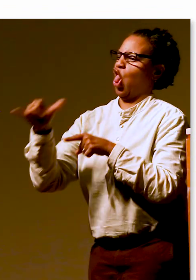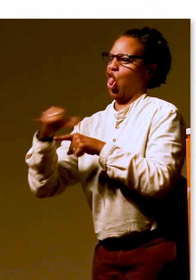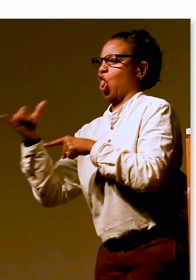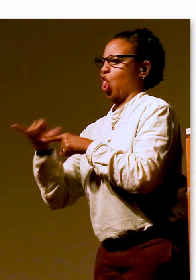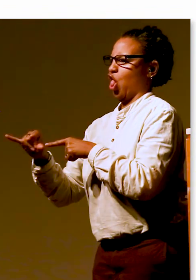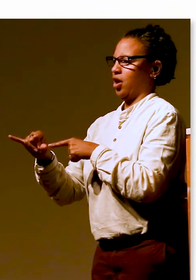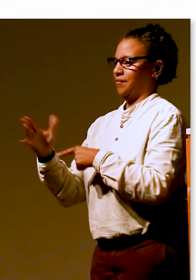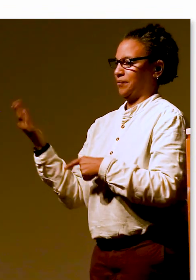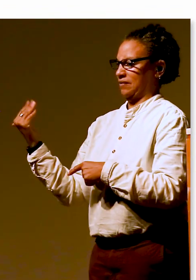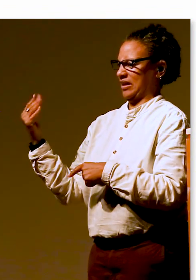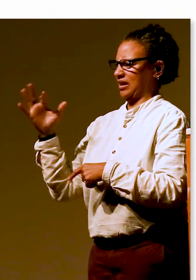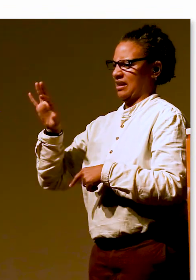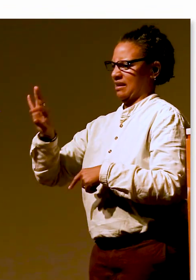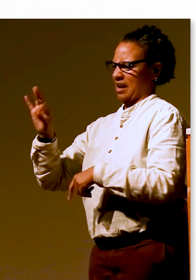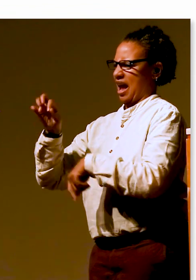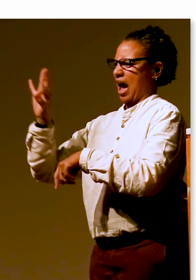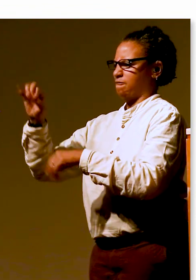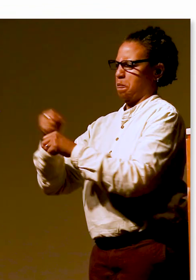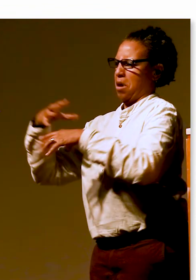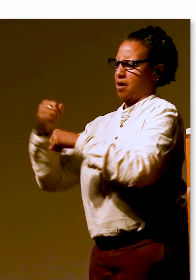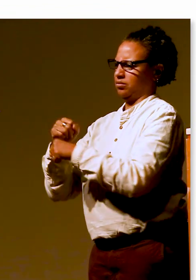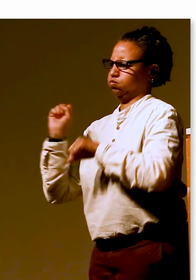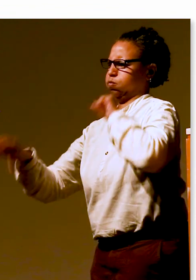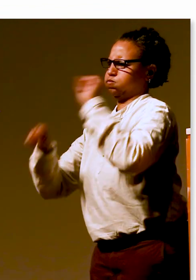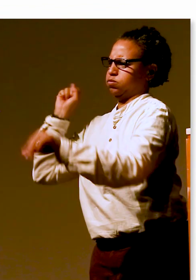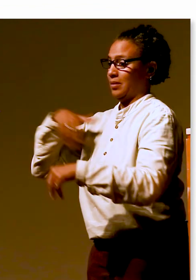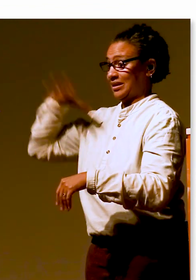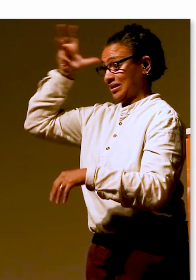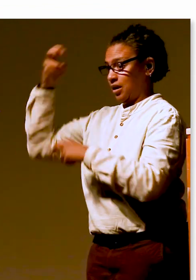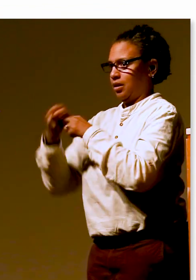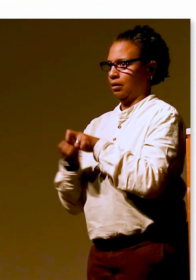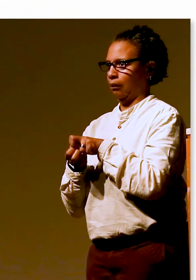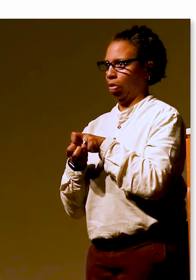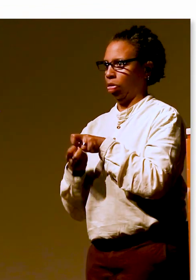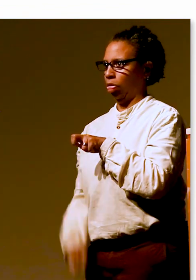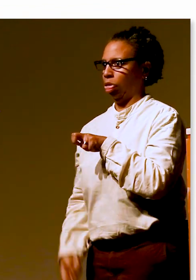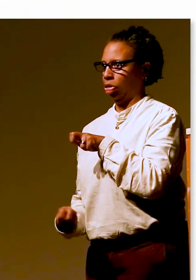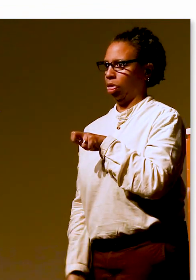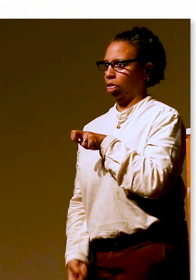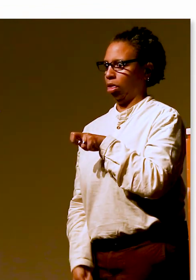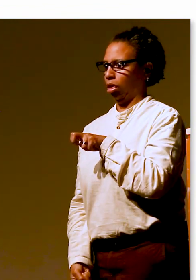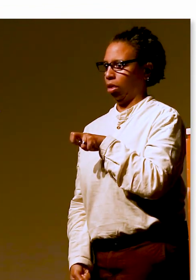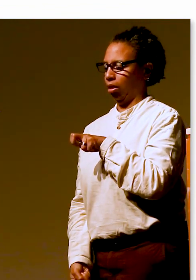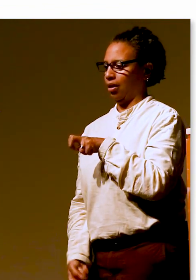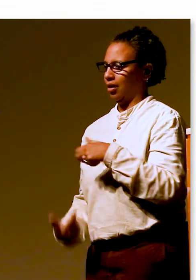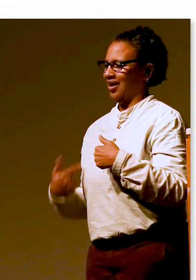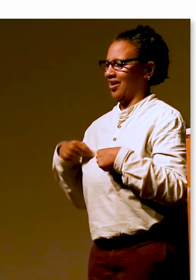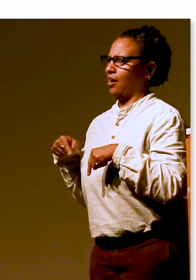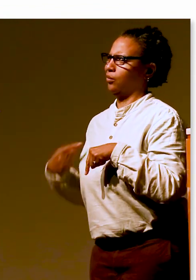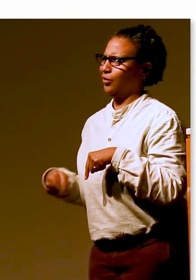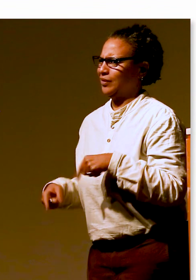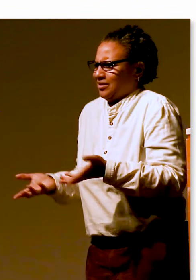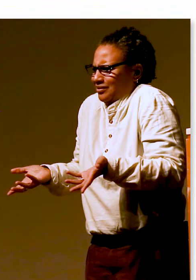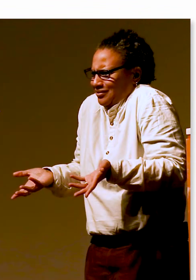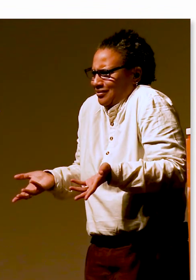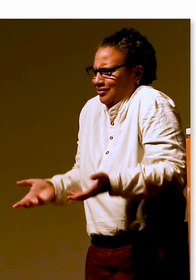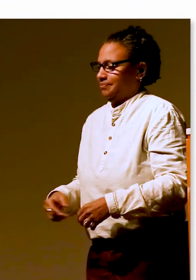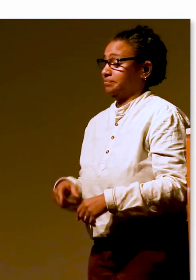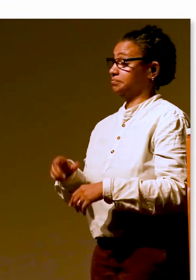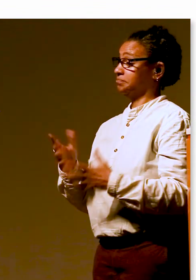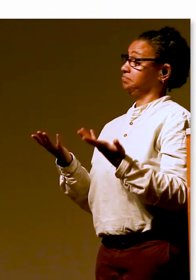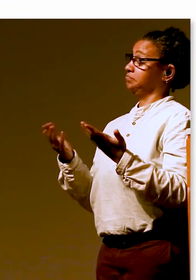nervous. But at any rate, for the most part, I've been relatively unscathed, but I will say that, and also say that many of my friends have